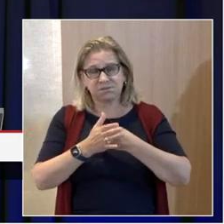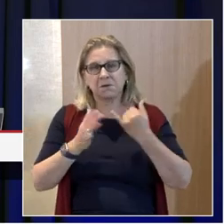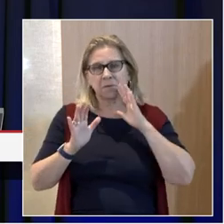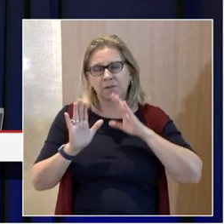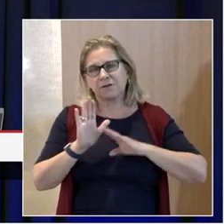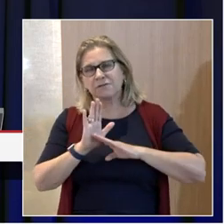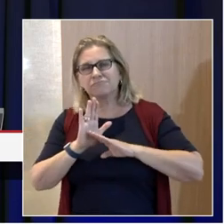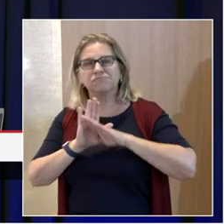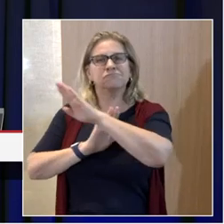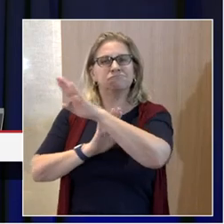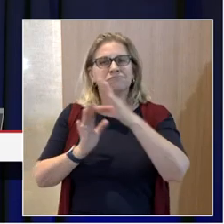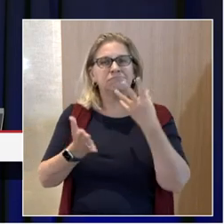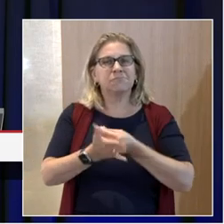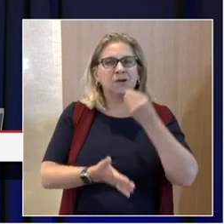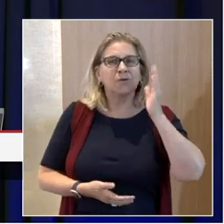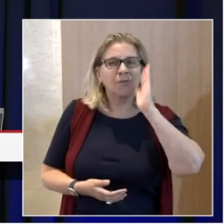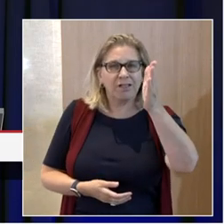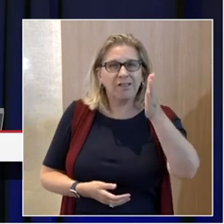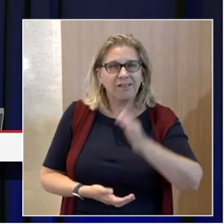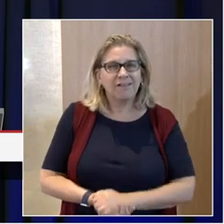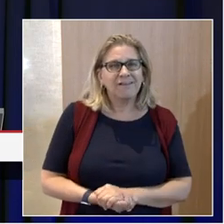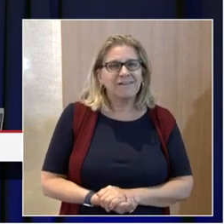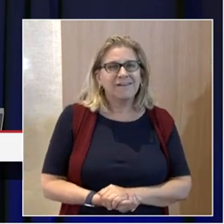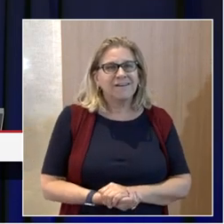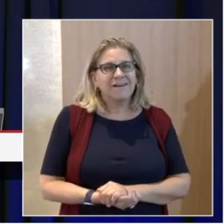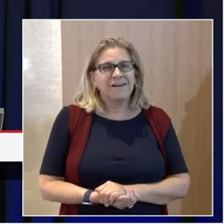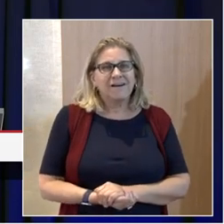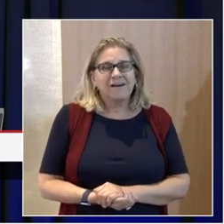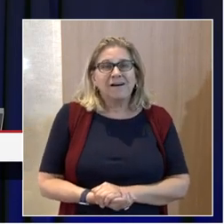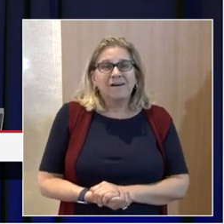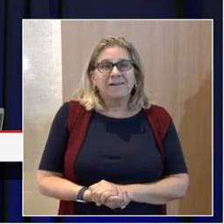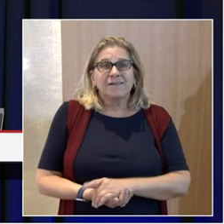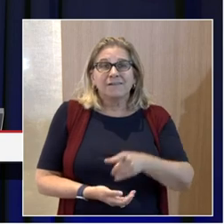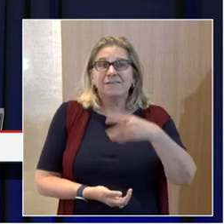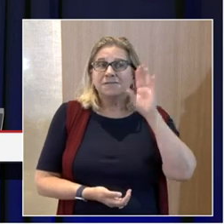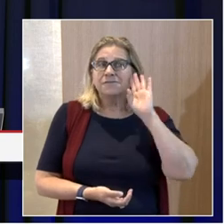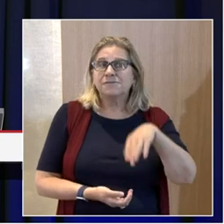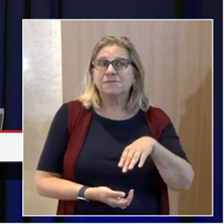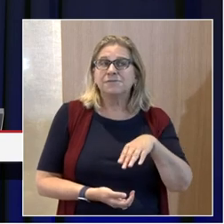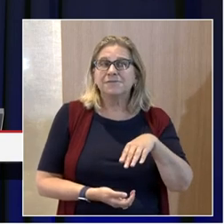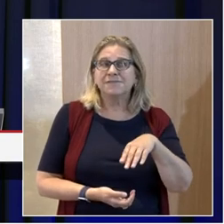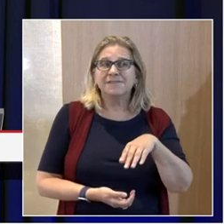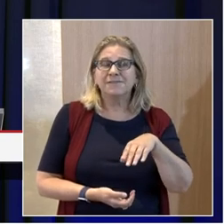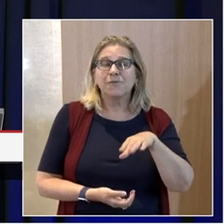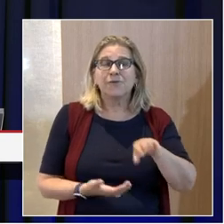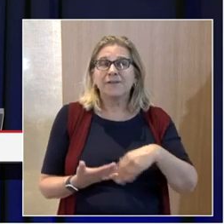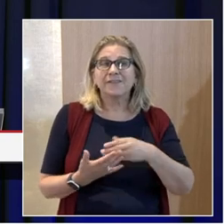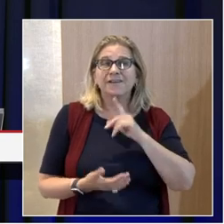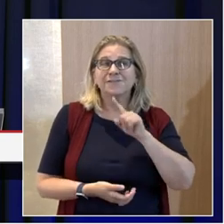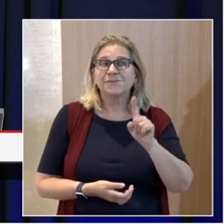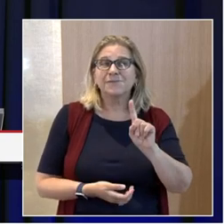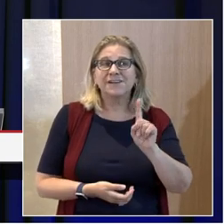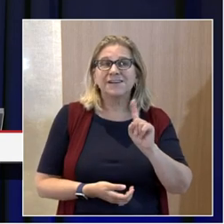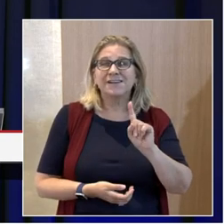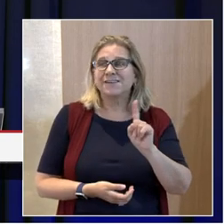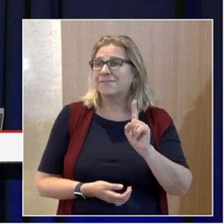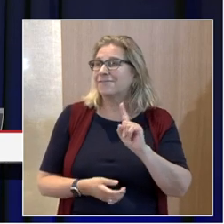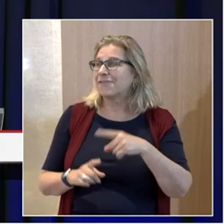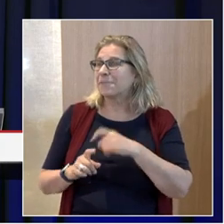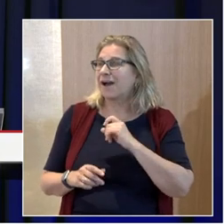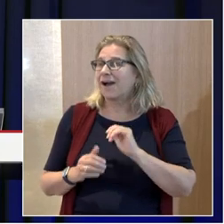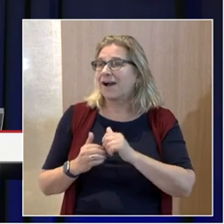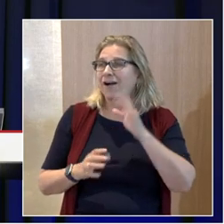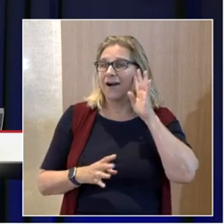course, know that the solutions are in this room and in rooms like this where people are doing the work every